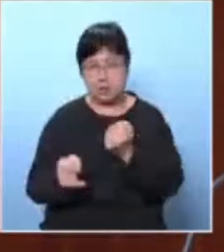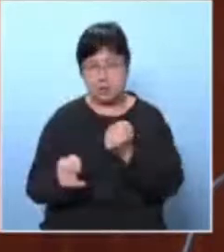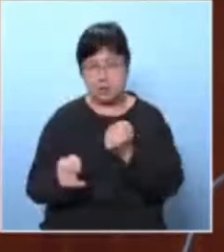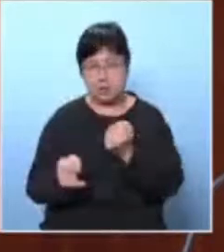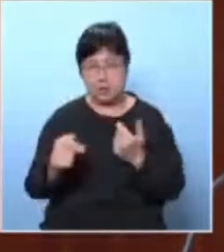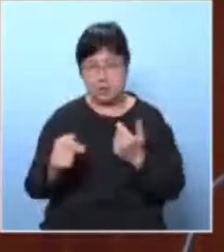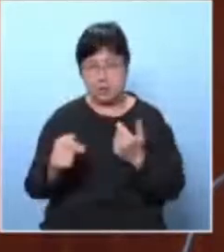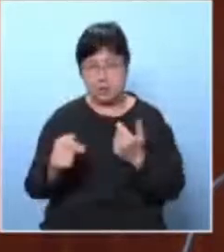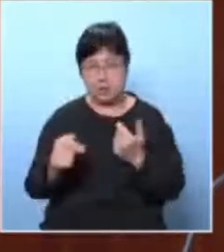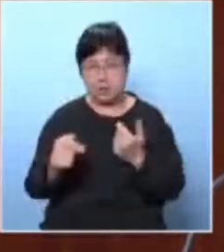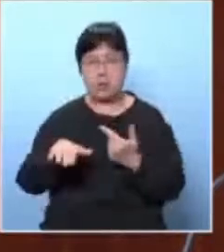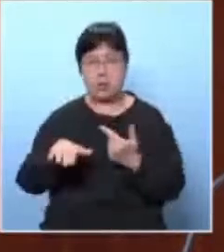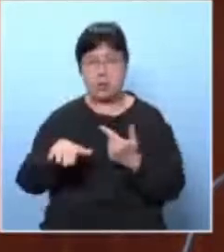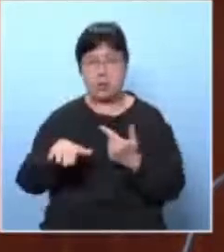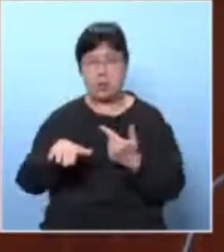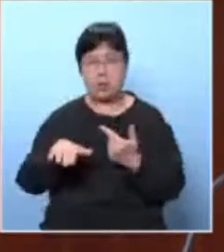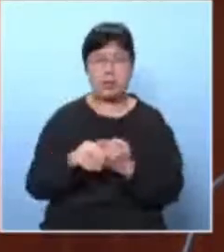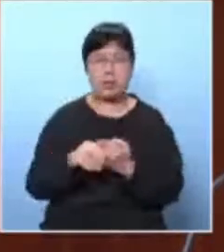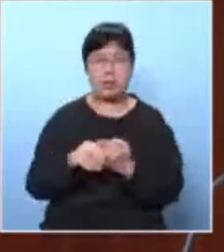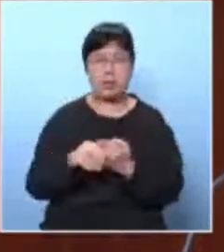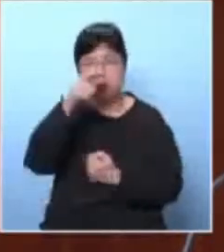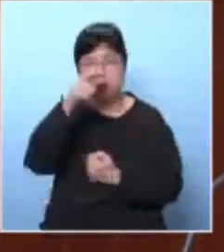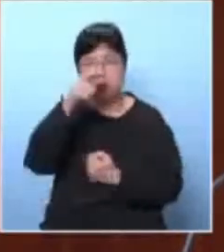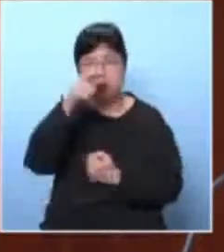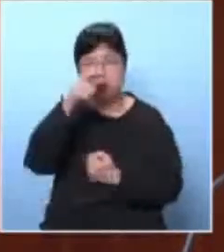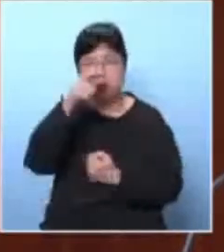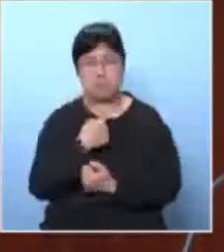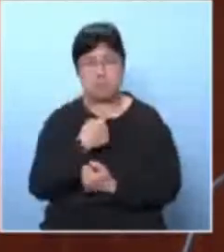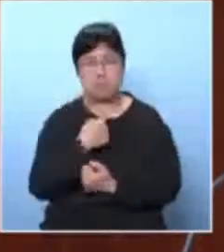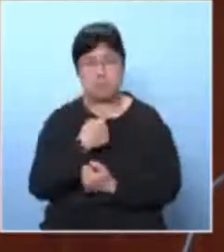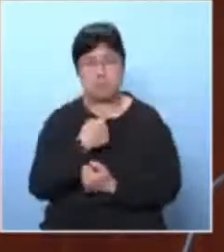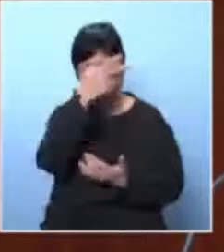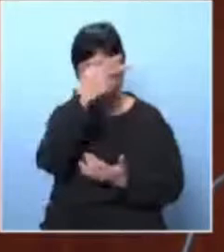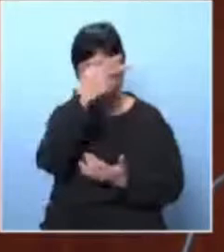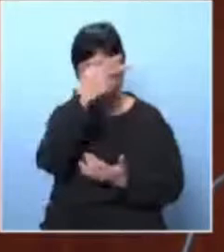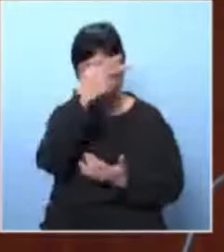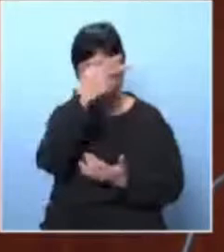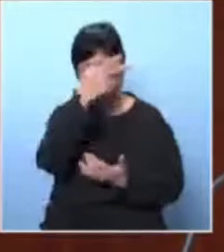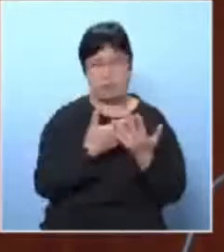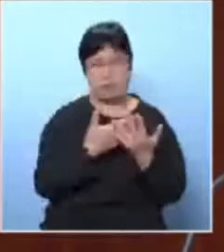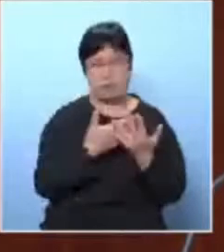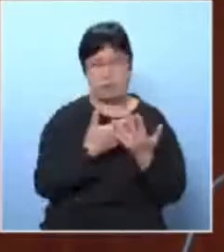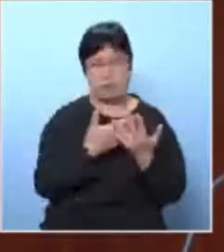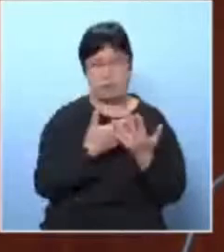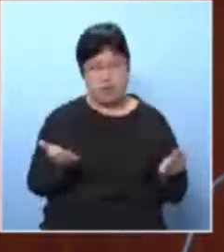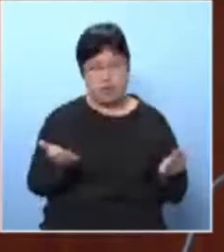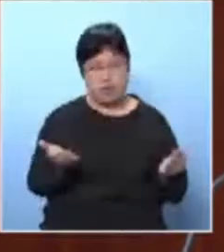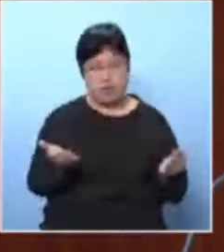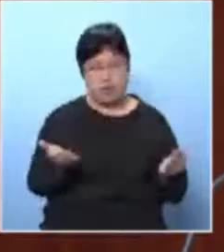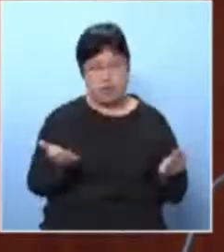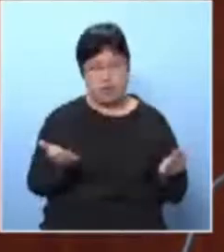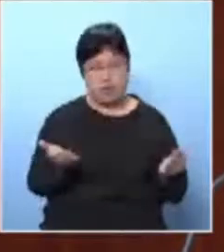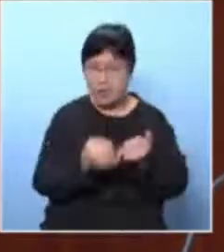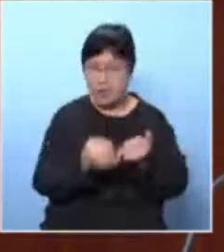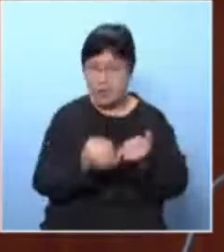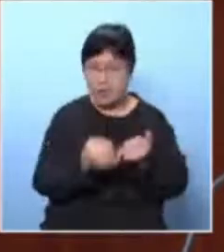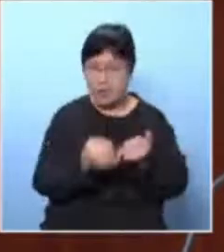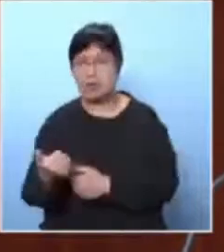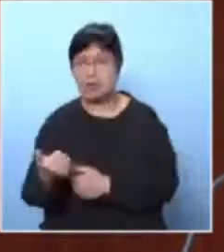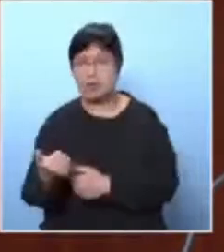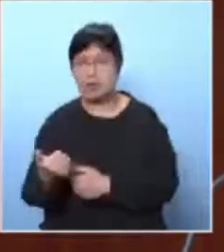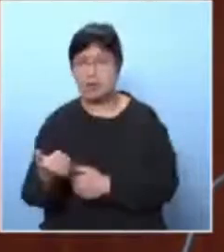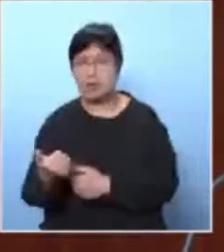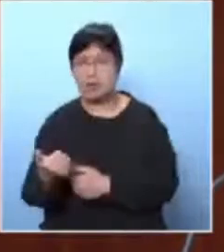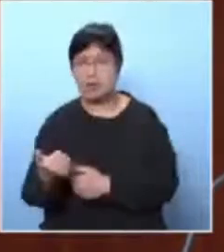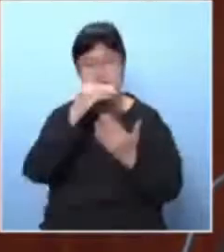direction to encourage childbearing amid our persistently low birth rate. To that end, we will implement the following